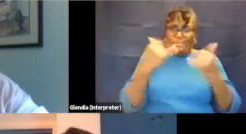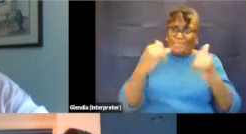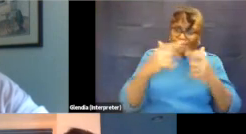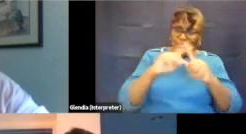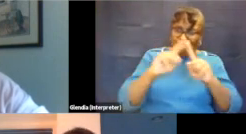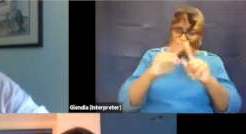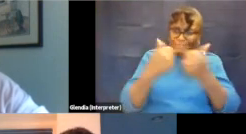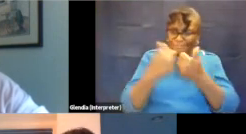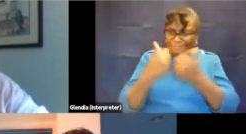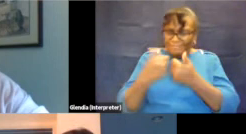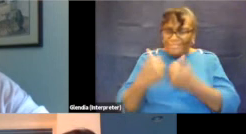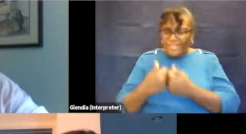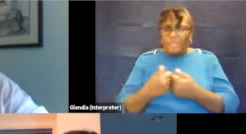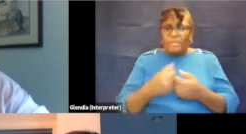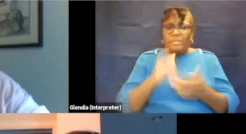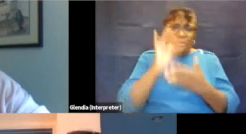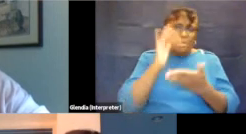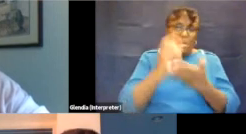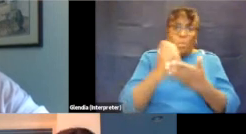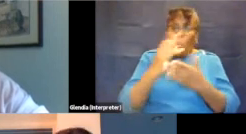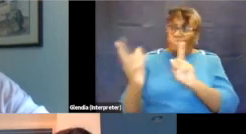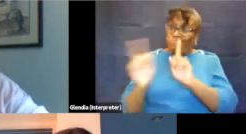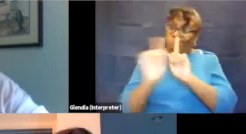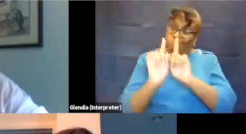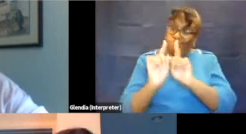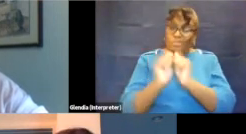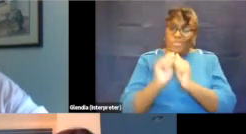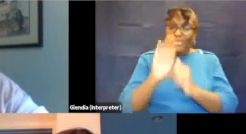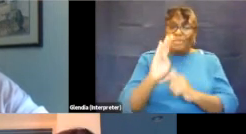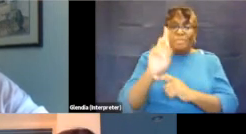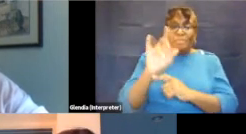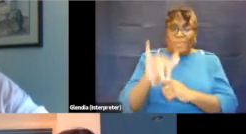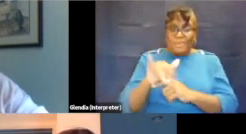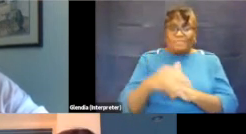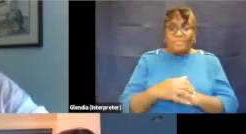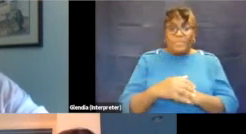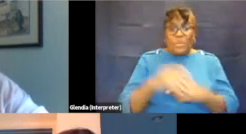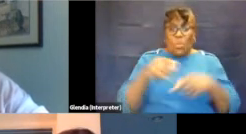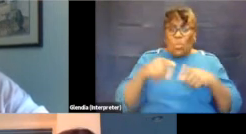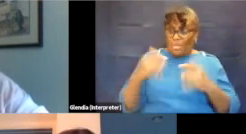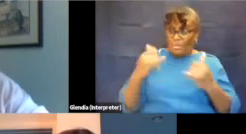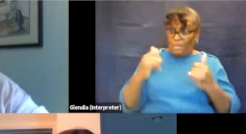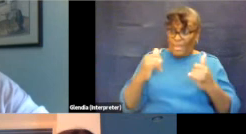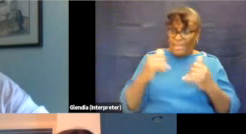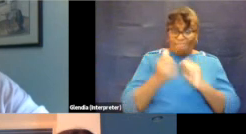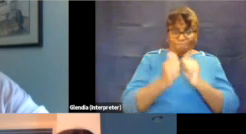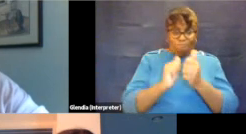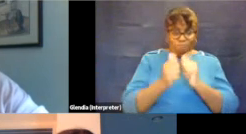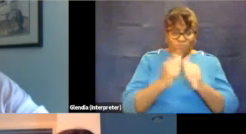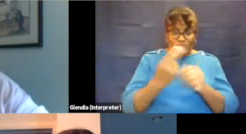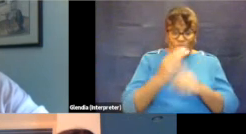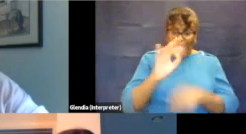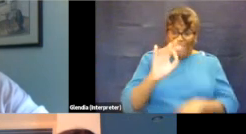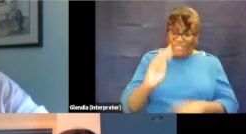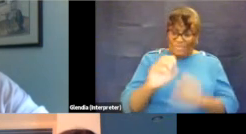buddy system can be helpful. Can my child use an FM system while playing sports? FM systems can